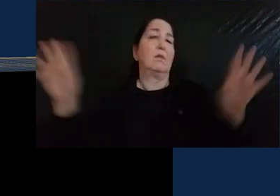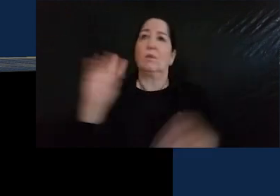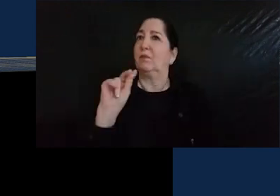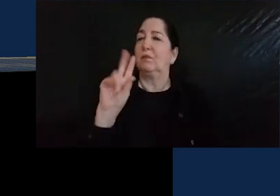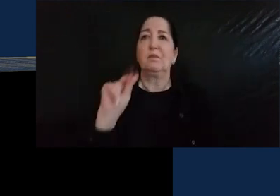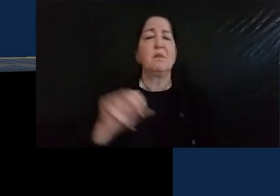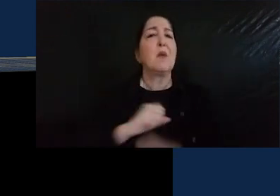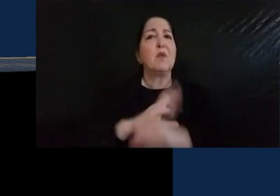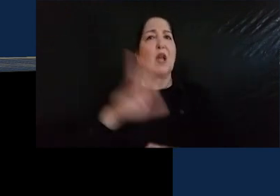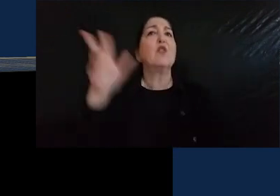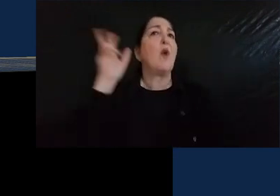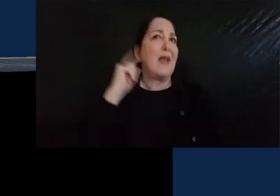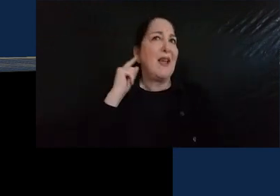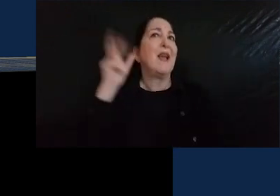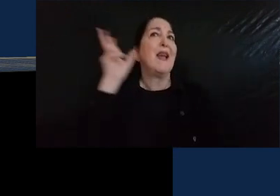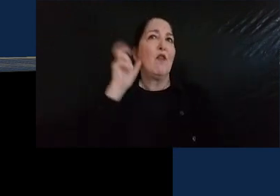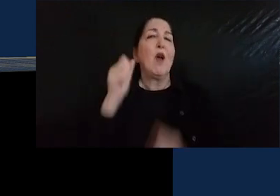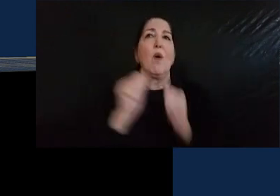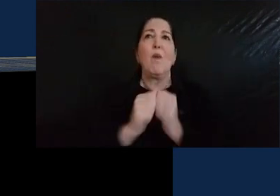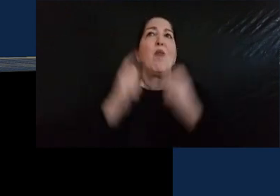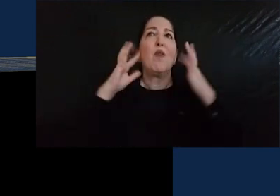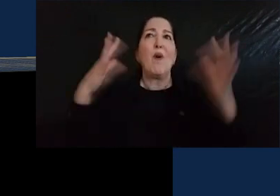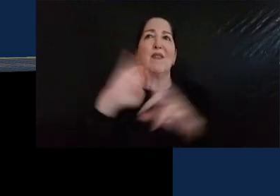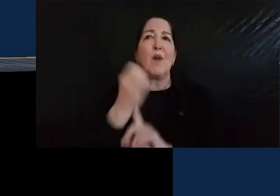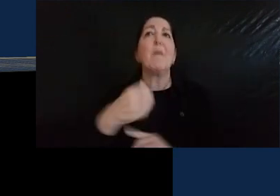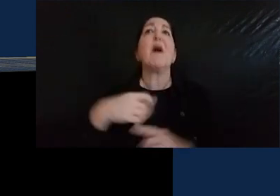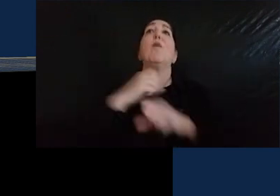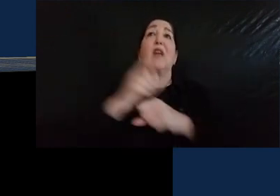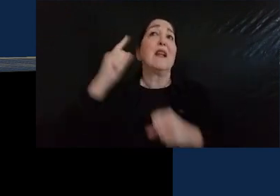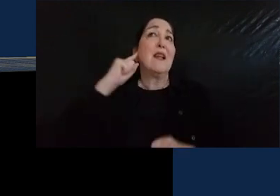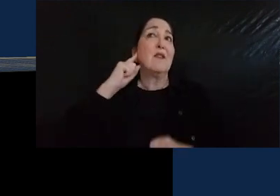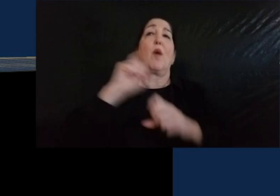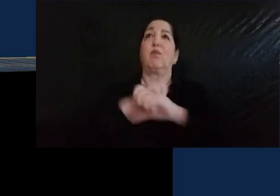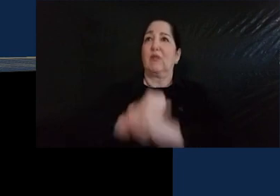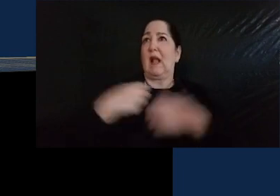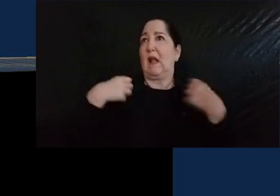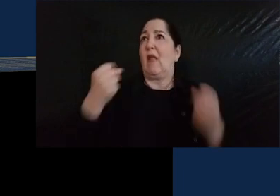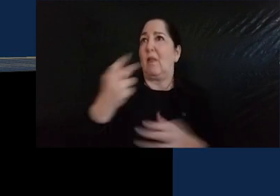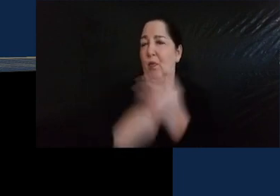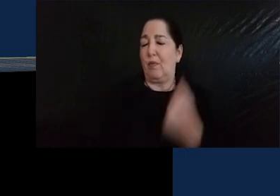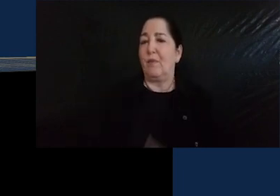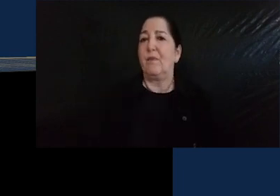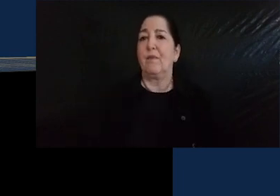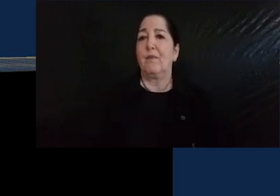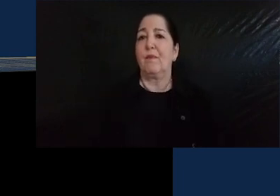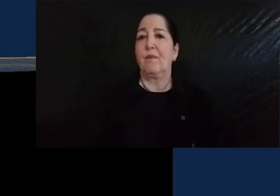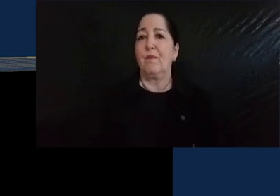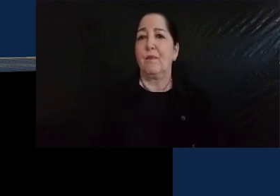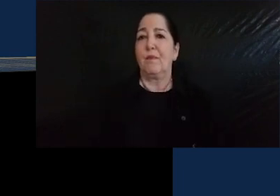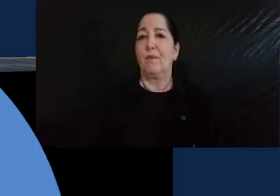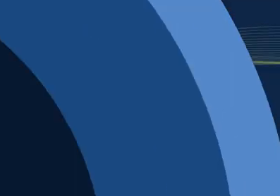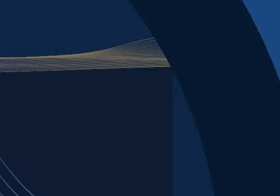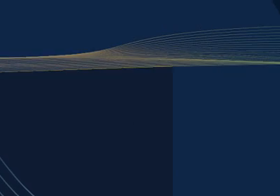ears. Please protect your ears in noisy environments. Protect your ears and protect your health.